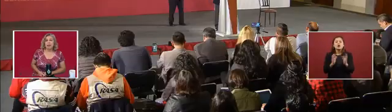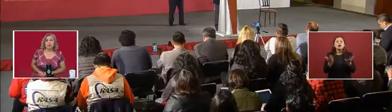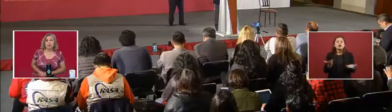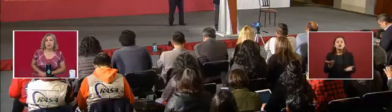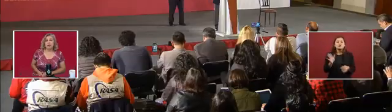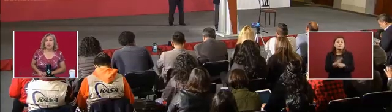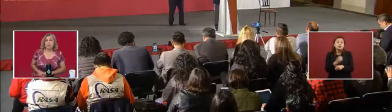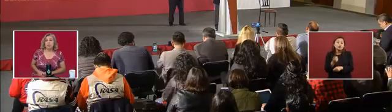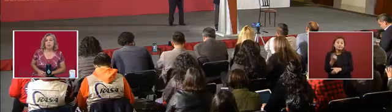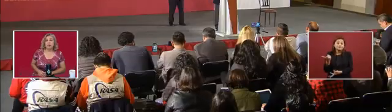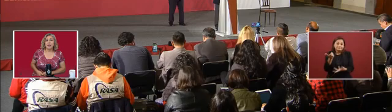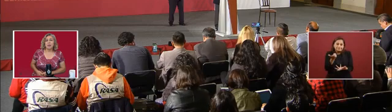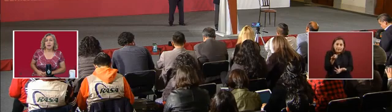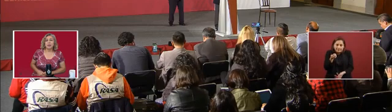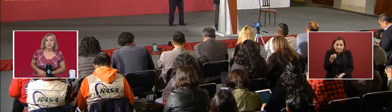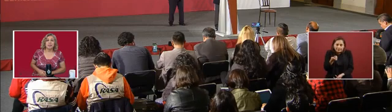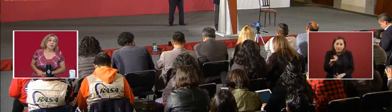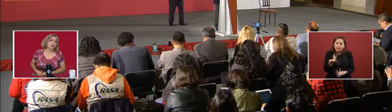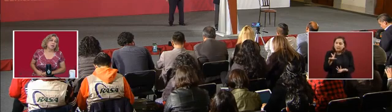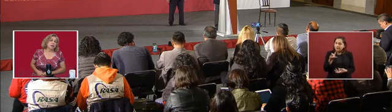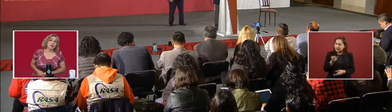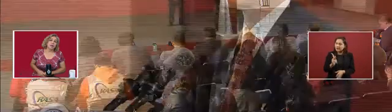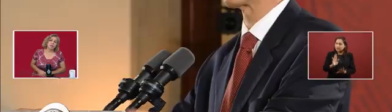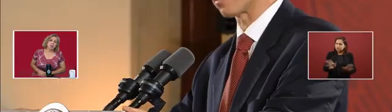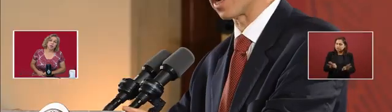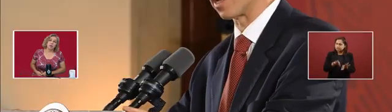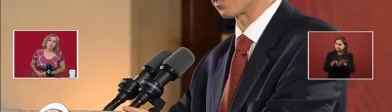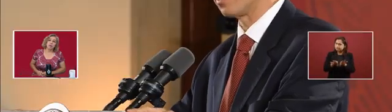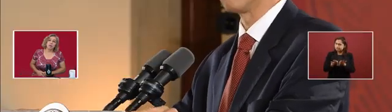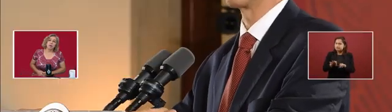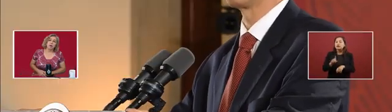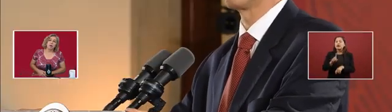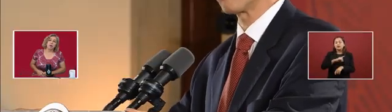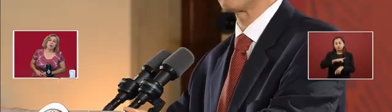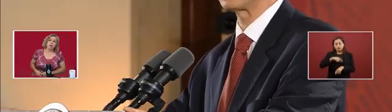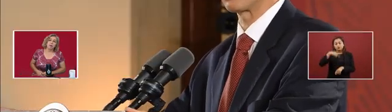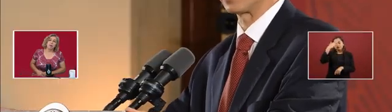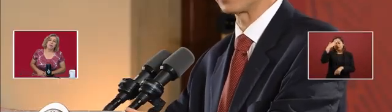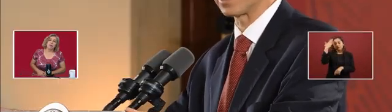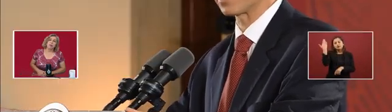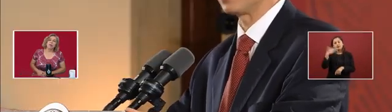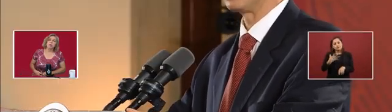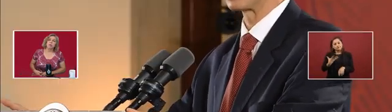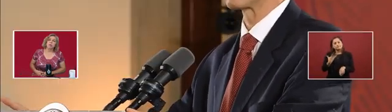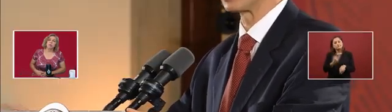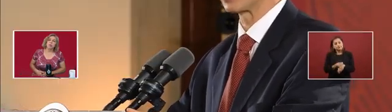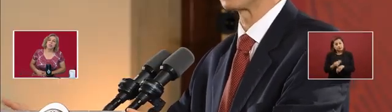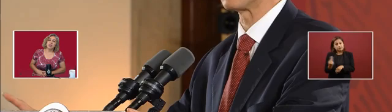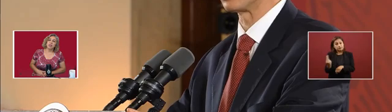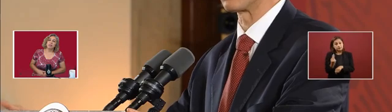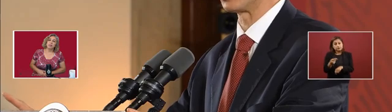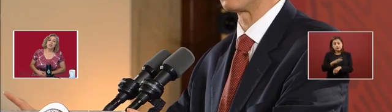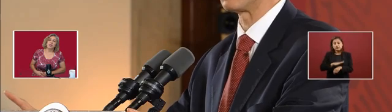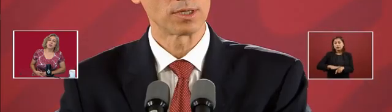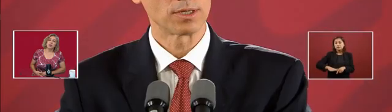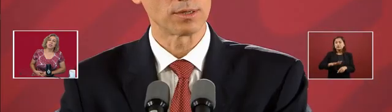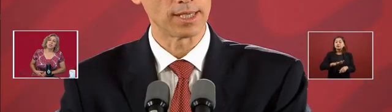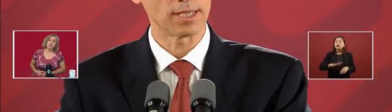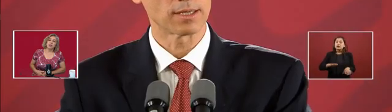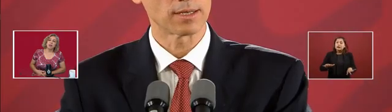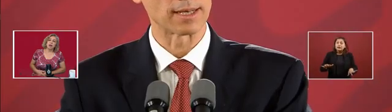half part, 3/4 part. So you can see it's a process that's actually very simple, but it's a